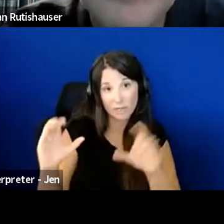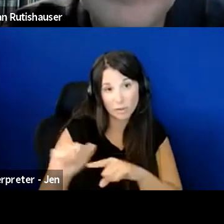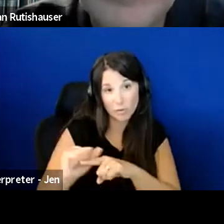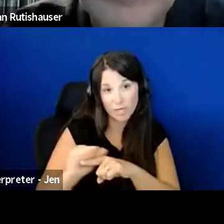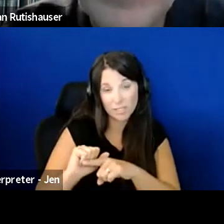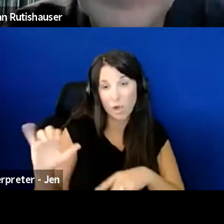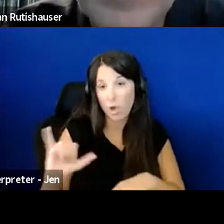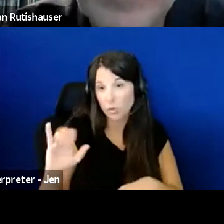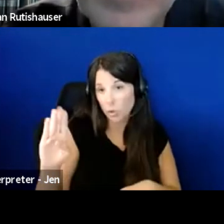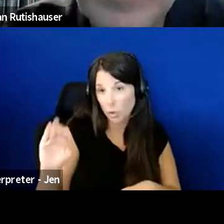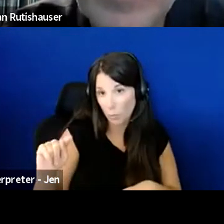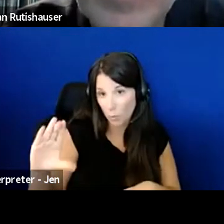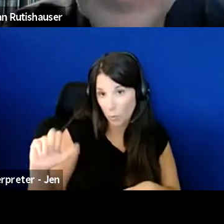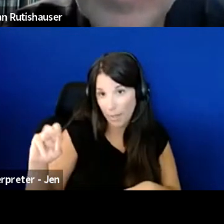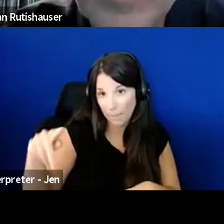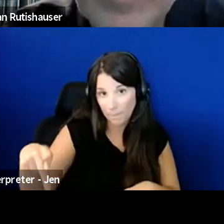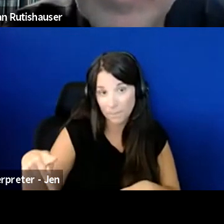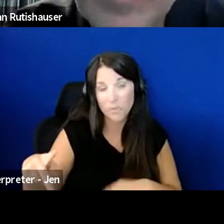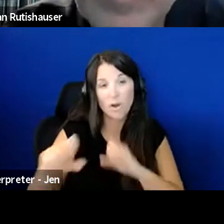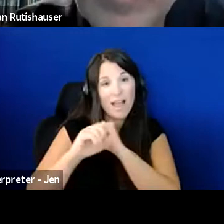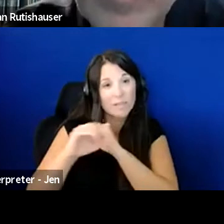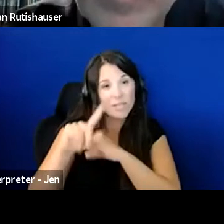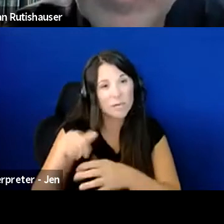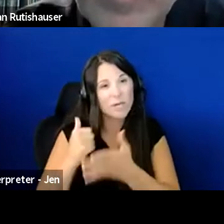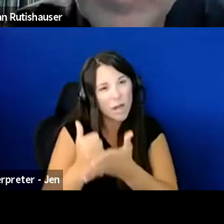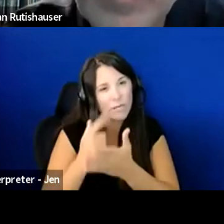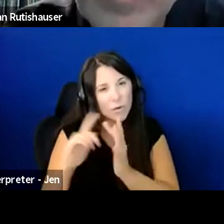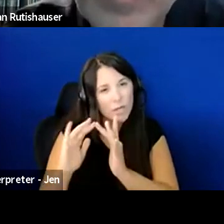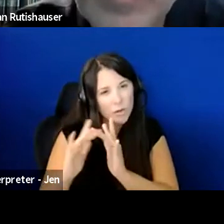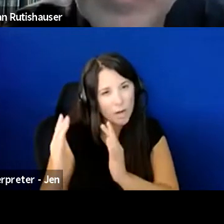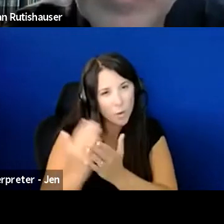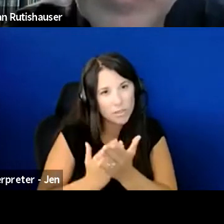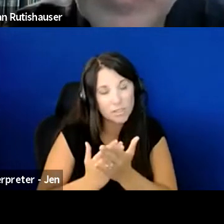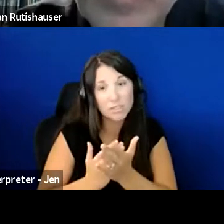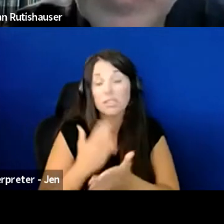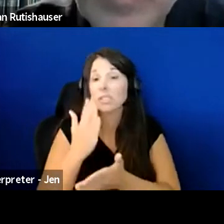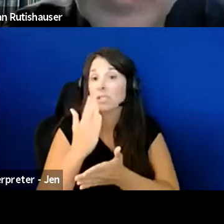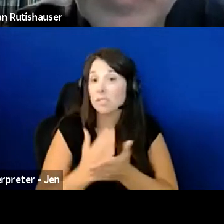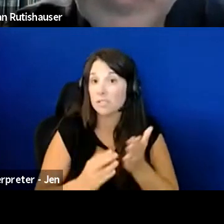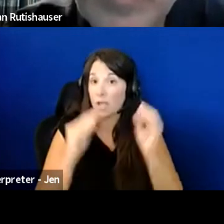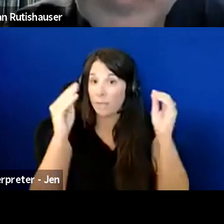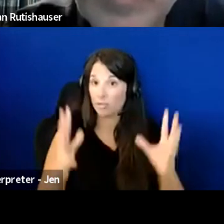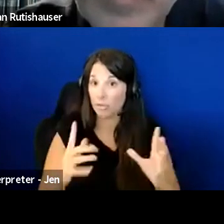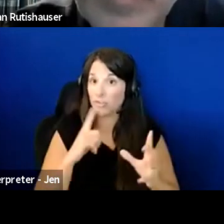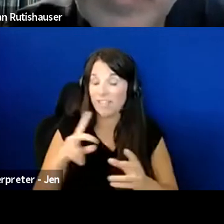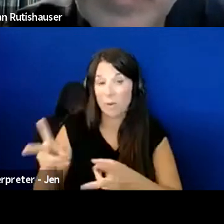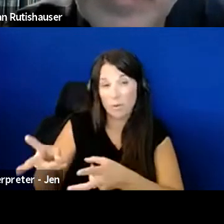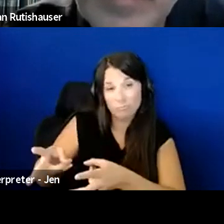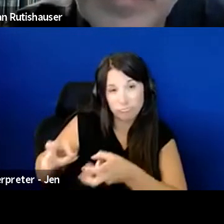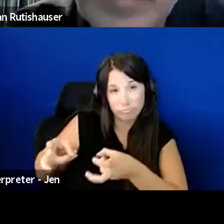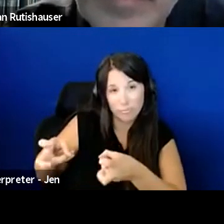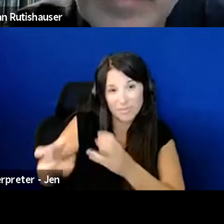advertised to help with your online courses. However, some instructors have noted that they plan to carry some of these new skills to their face-to-face courses as